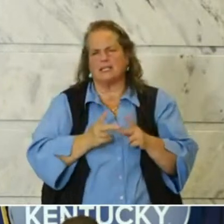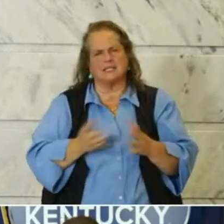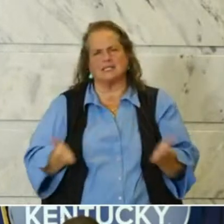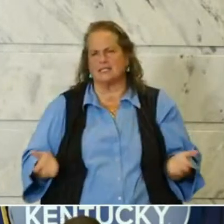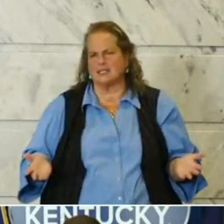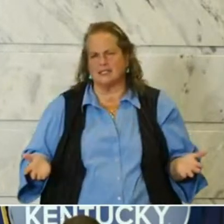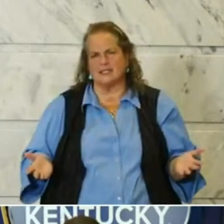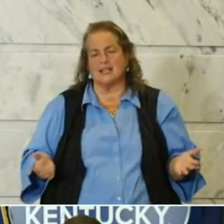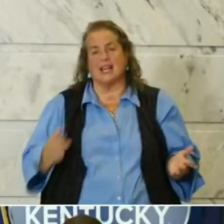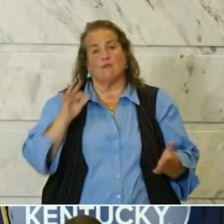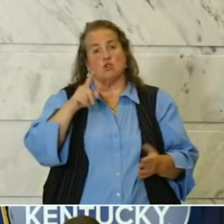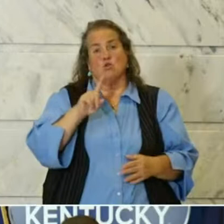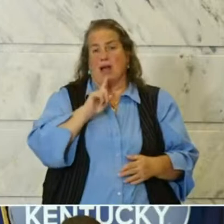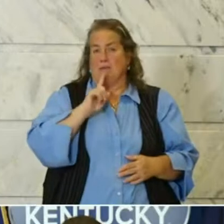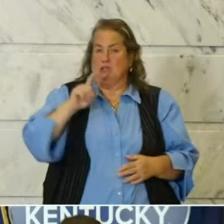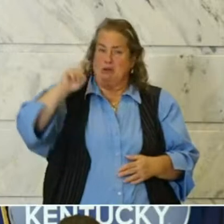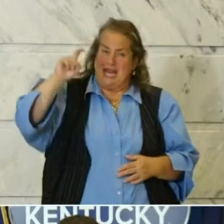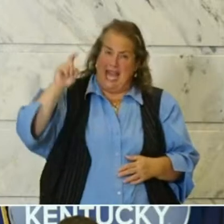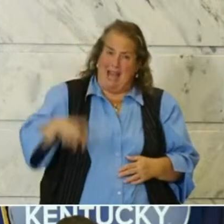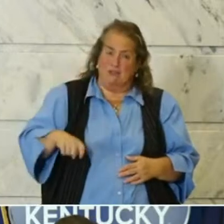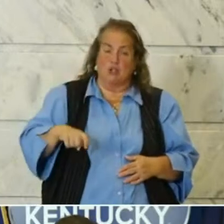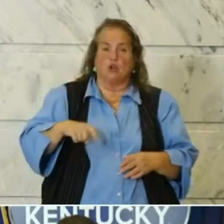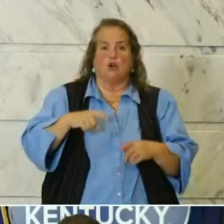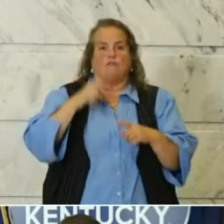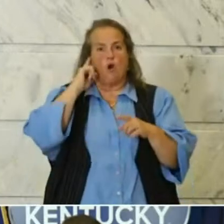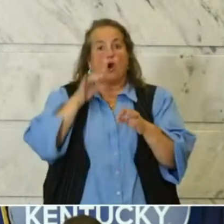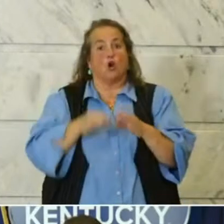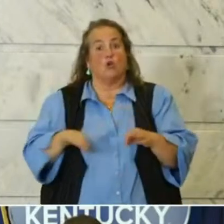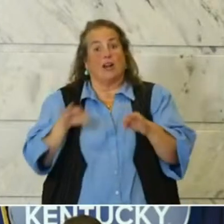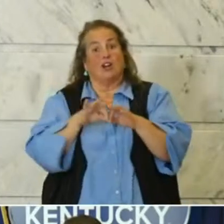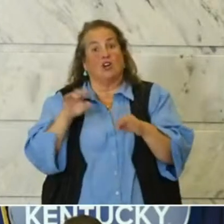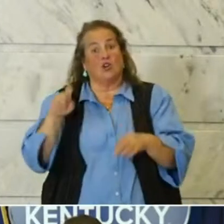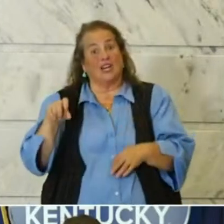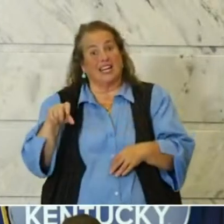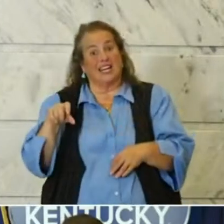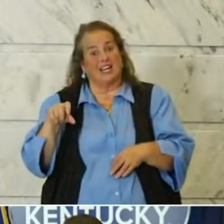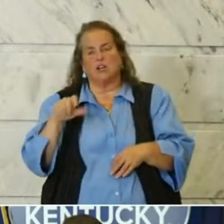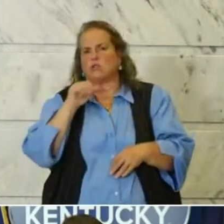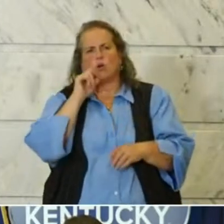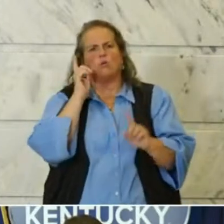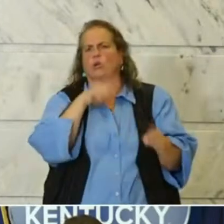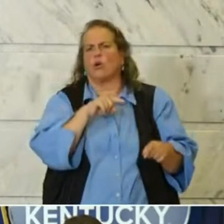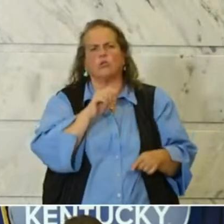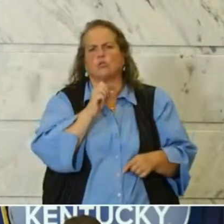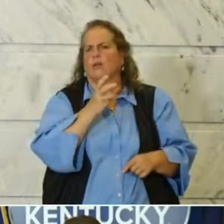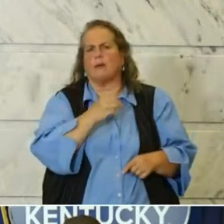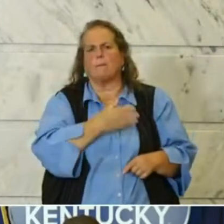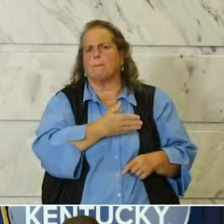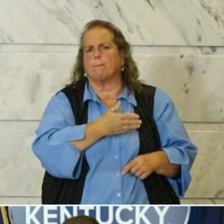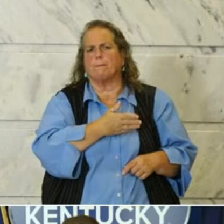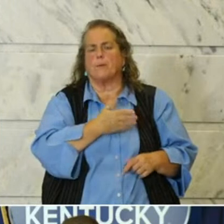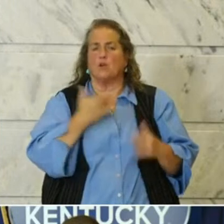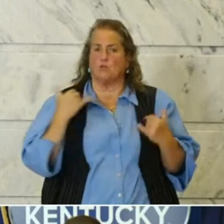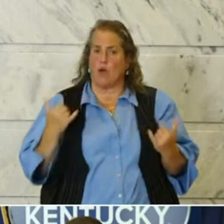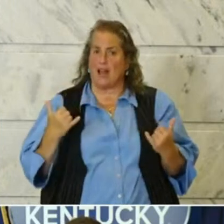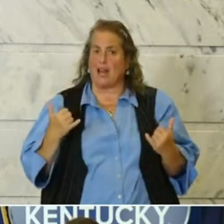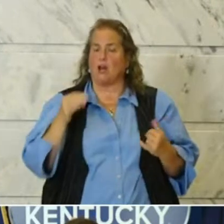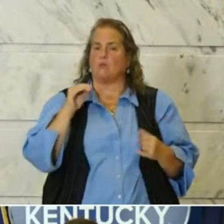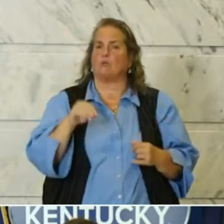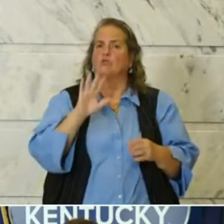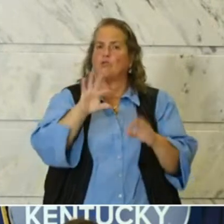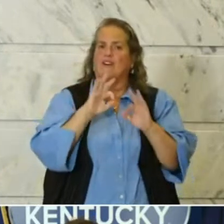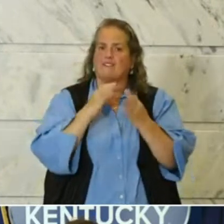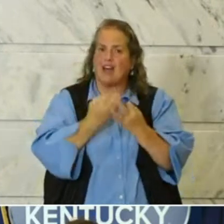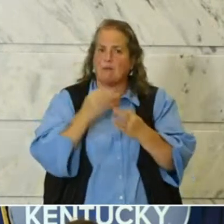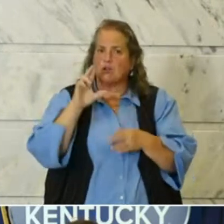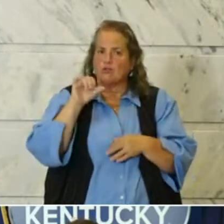I mean, unless you absolutely have to go for some critical need, don't go to them. And right now, it puts your family at risk,